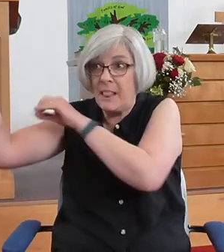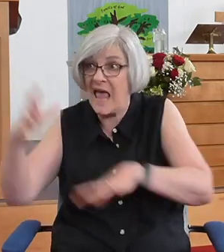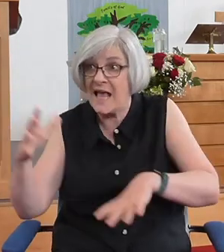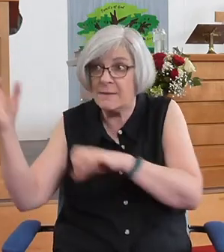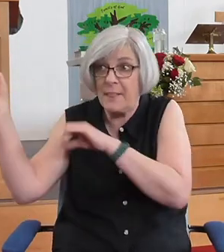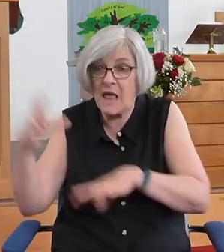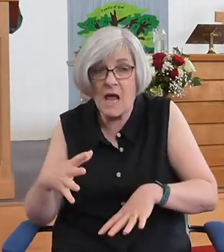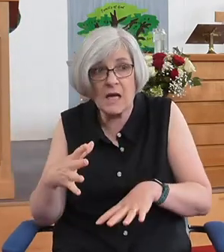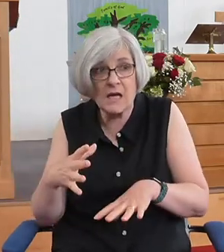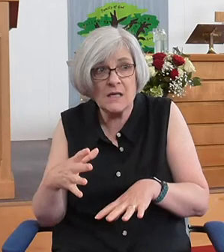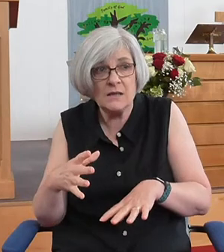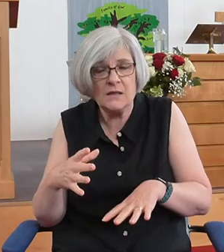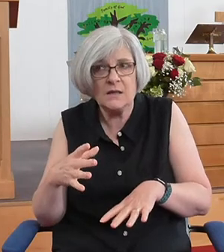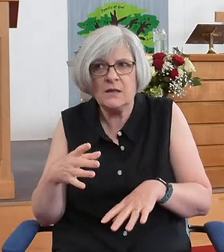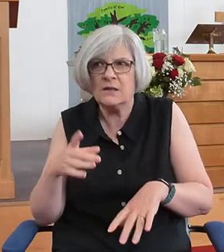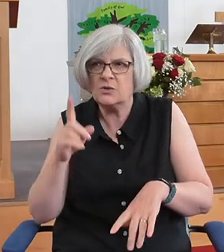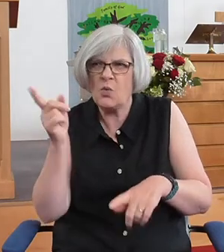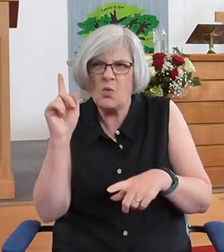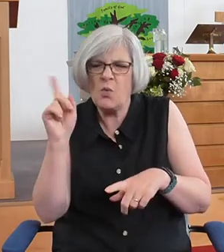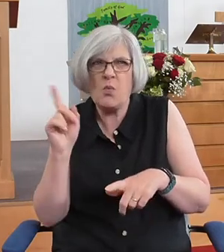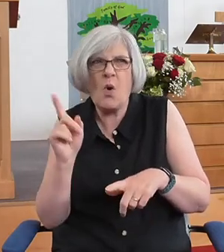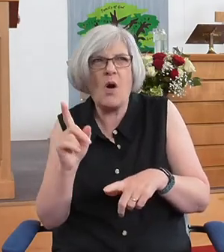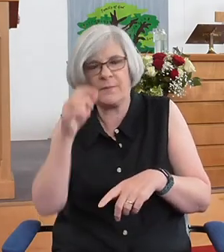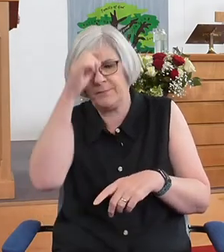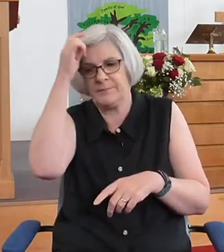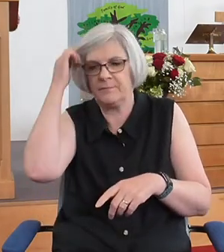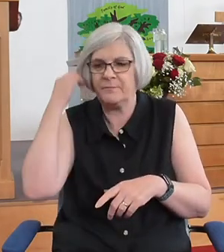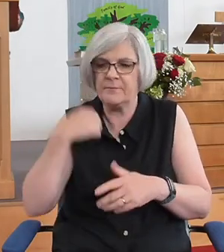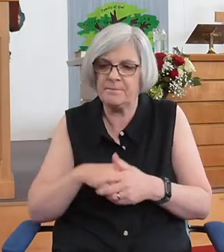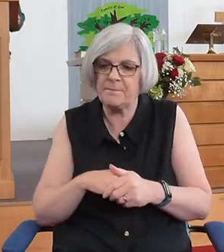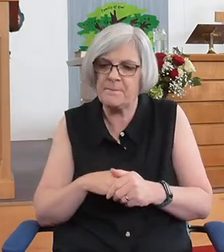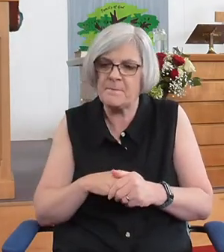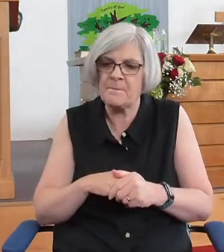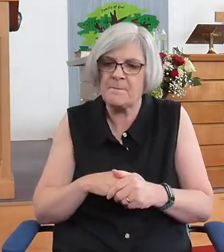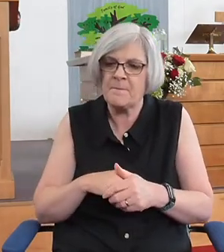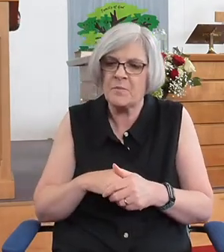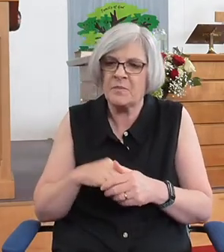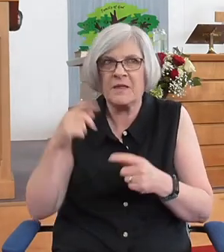What plagues were sent on the Egyptians?